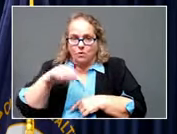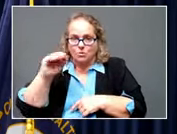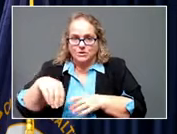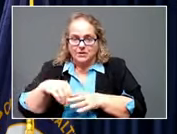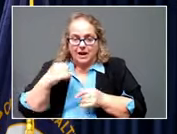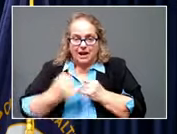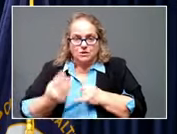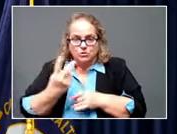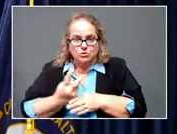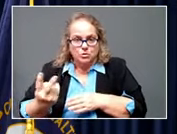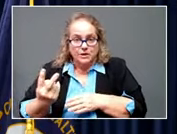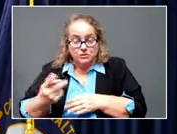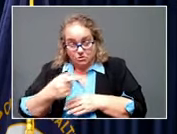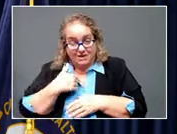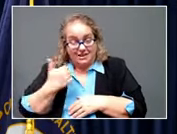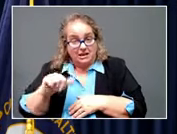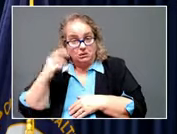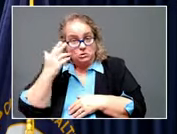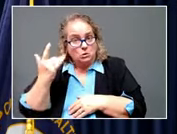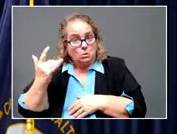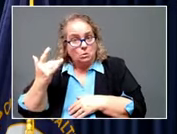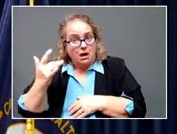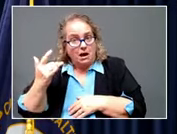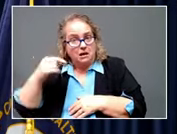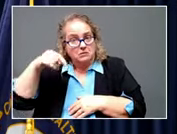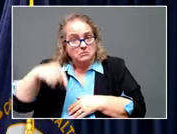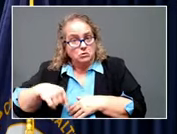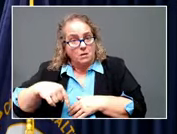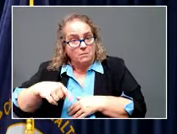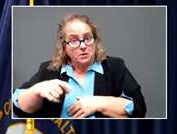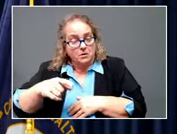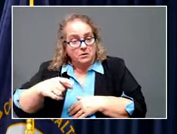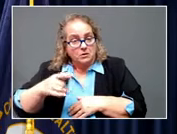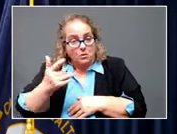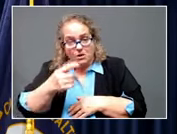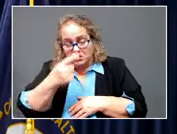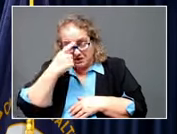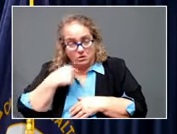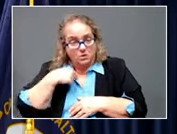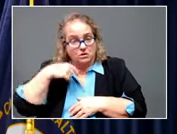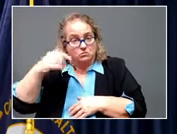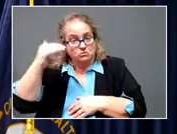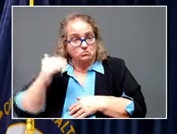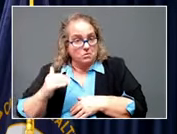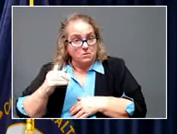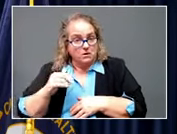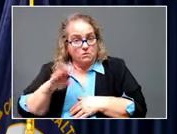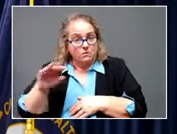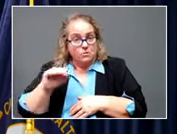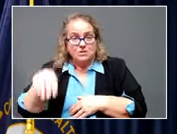any reason for that? Can you speak to why you think that's happening? So I think it's too